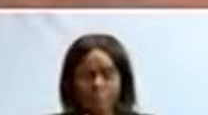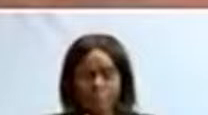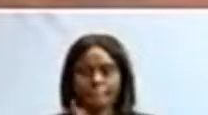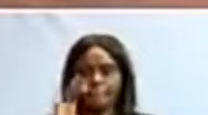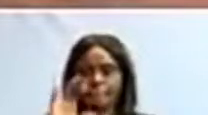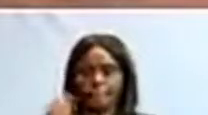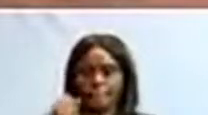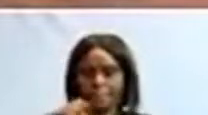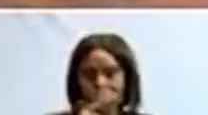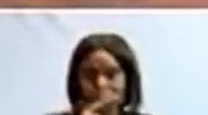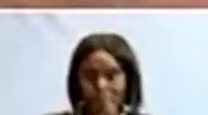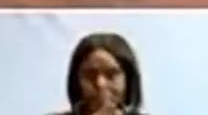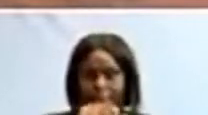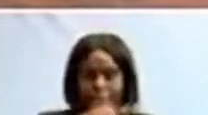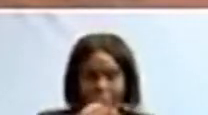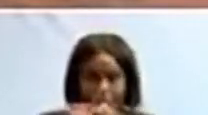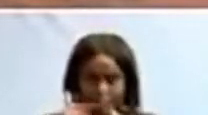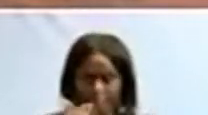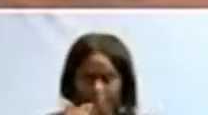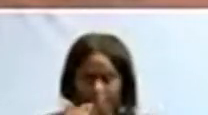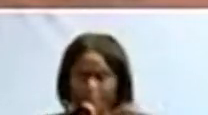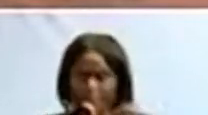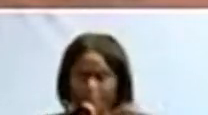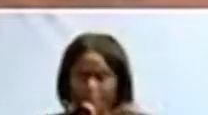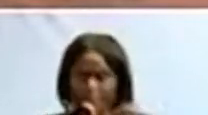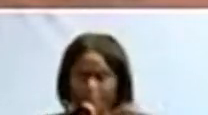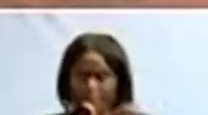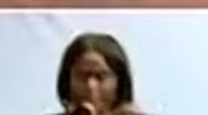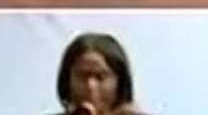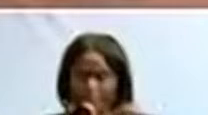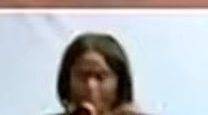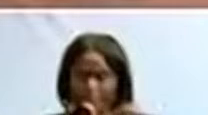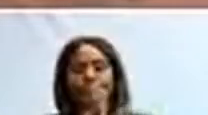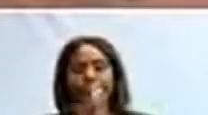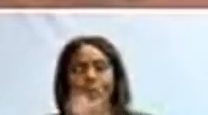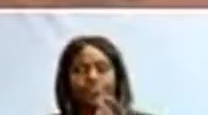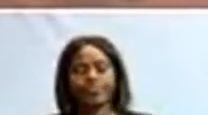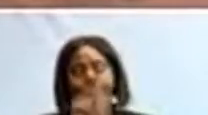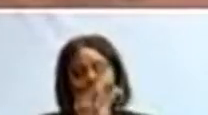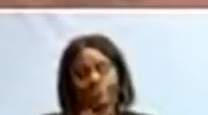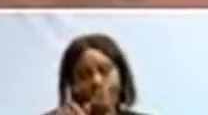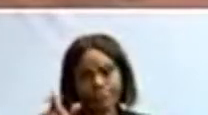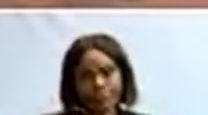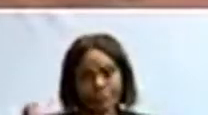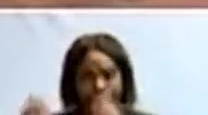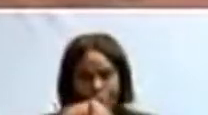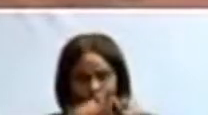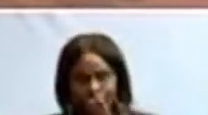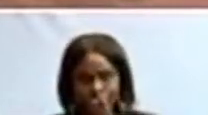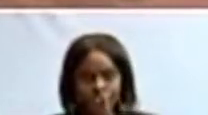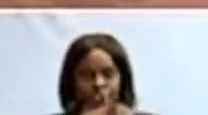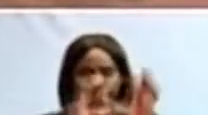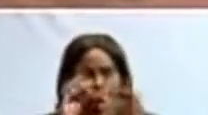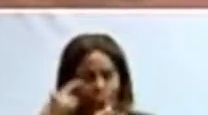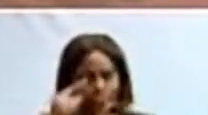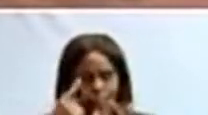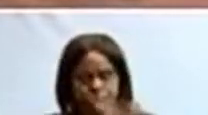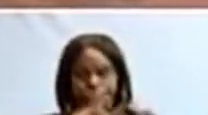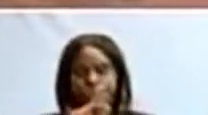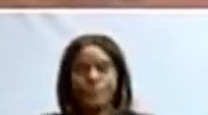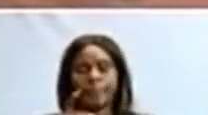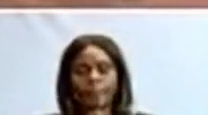cash. Payments are now being made through individual bank accounts for